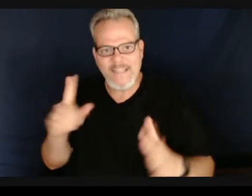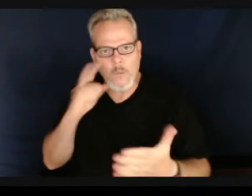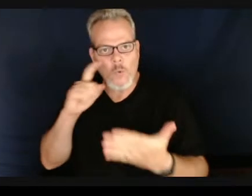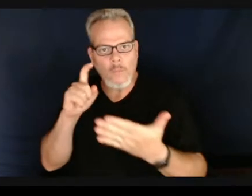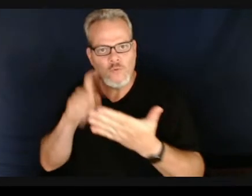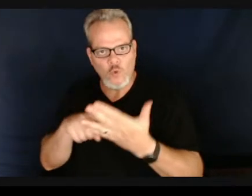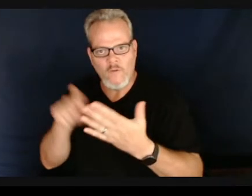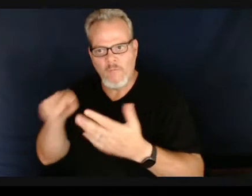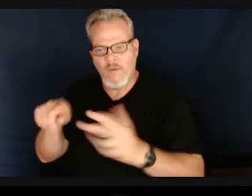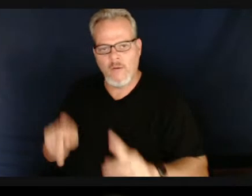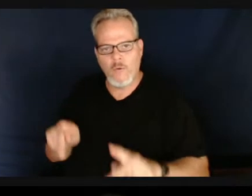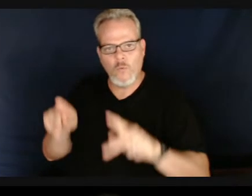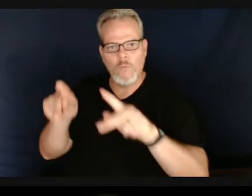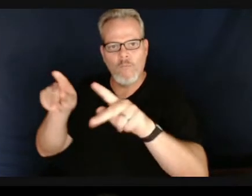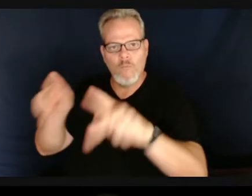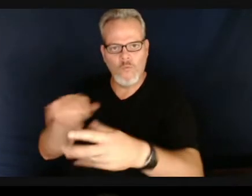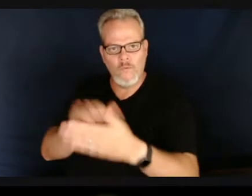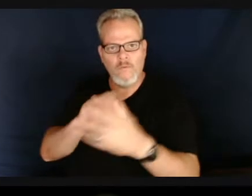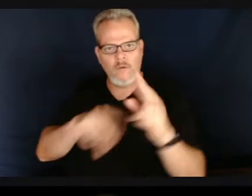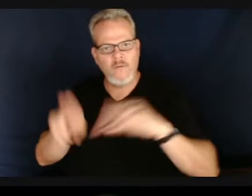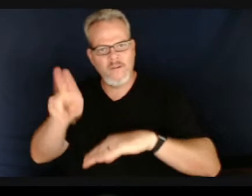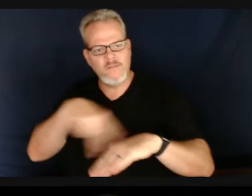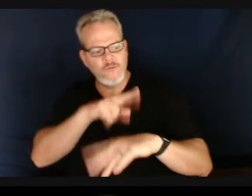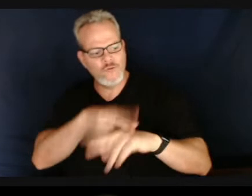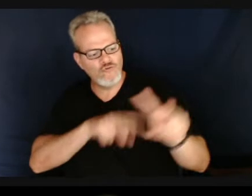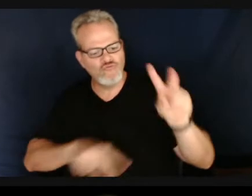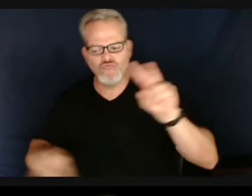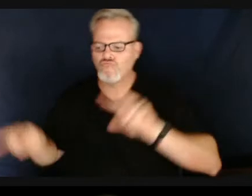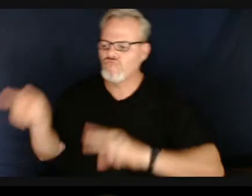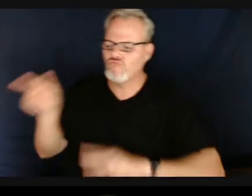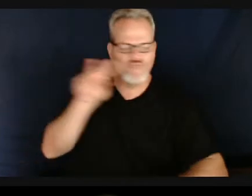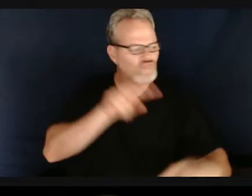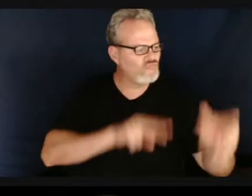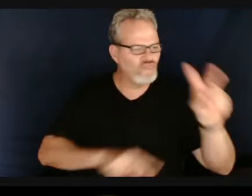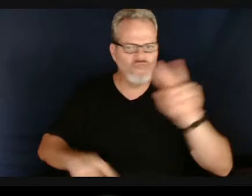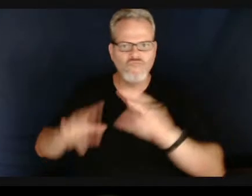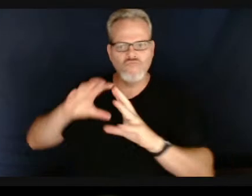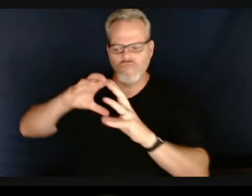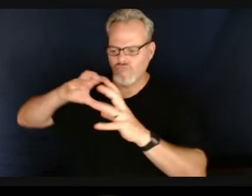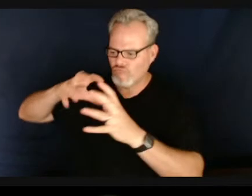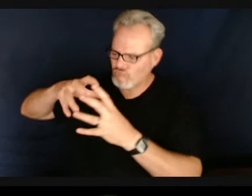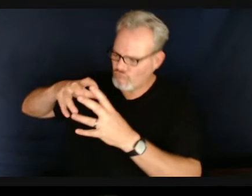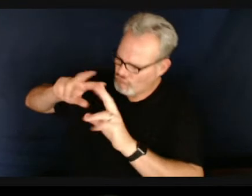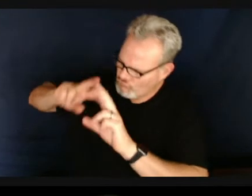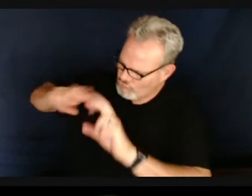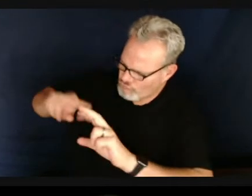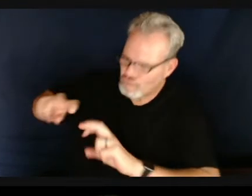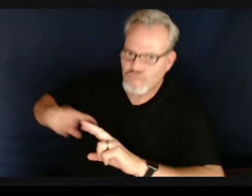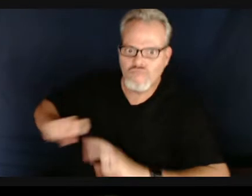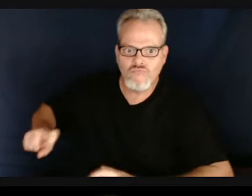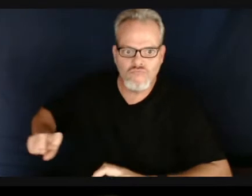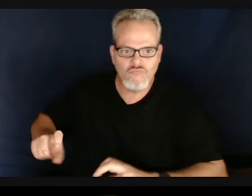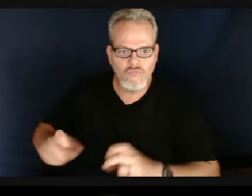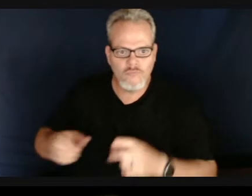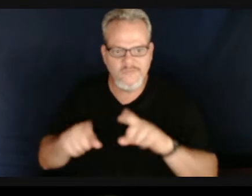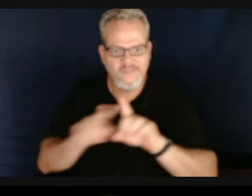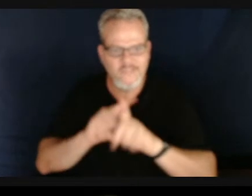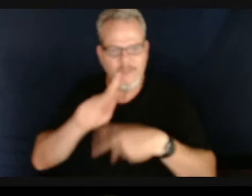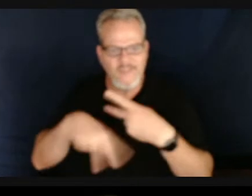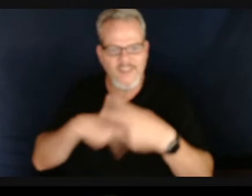kupuna, observing nature closely. Ancestral knowledge, ike kupuna lives on and chants